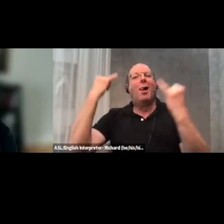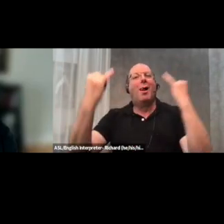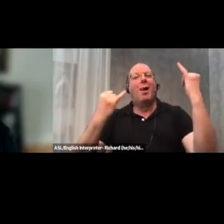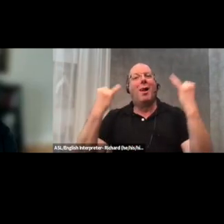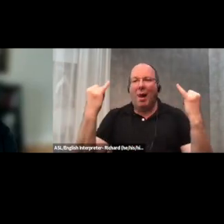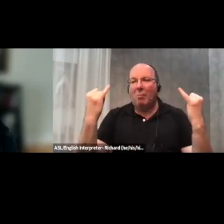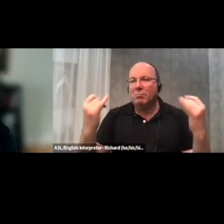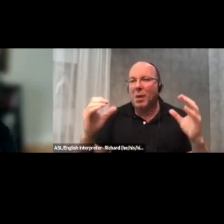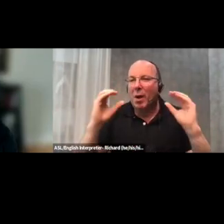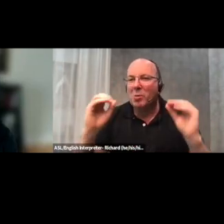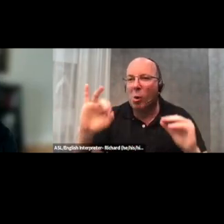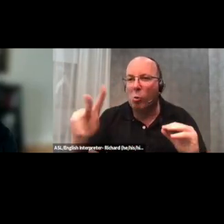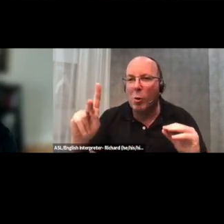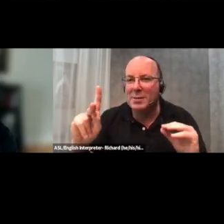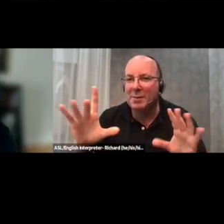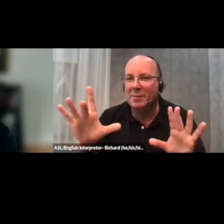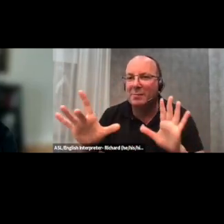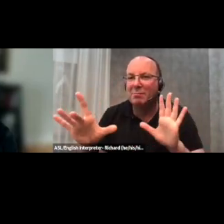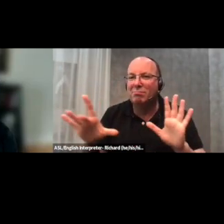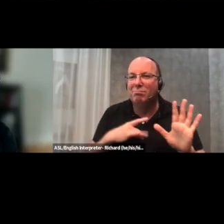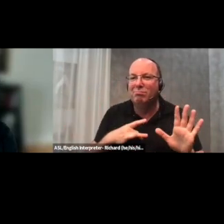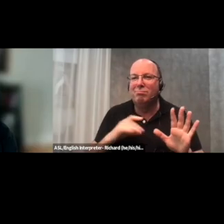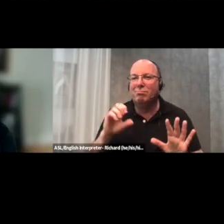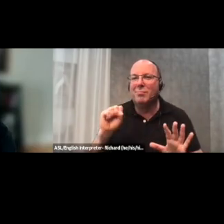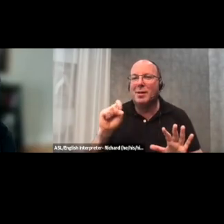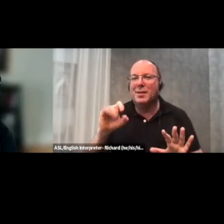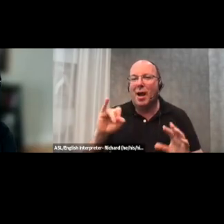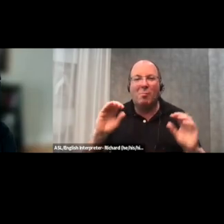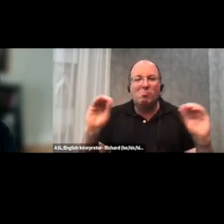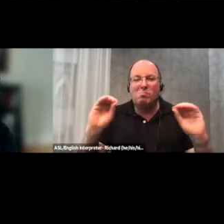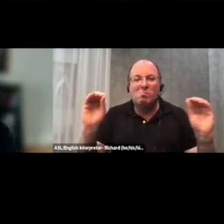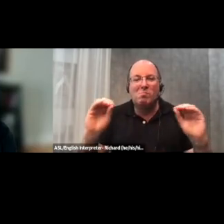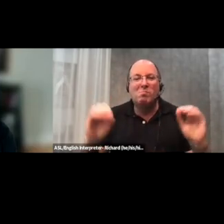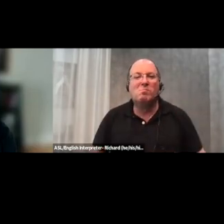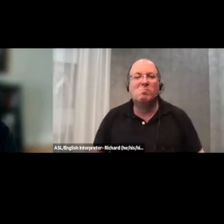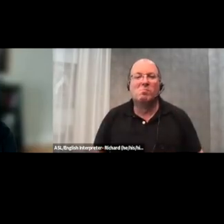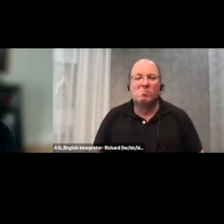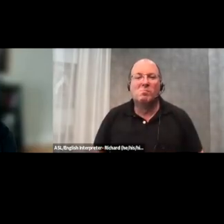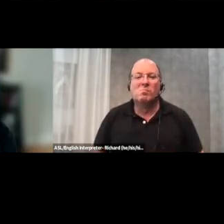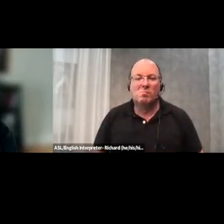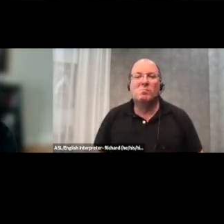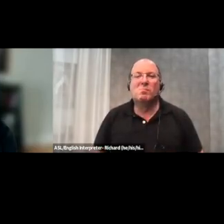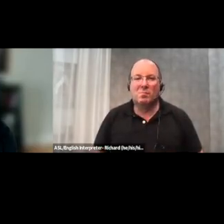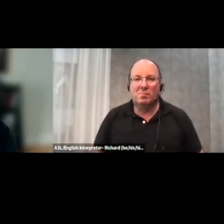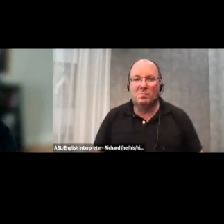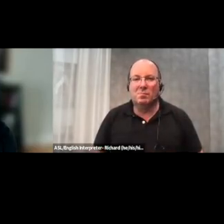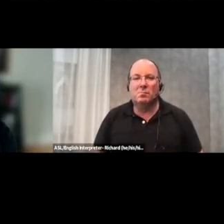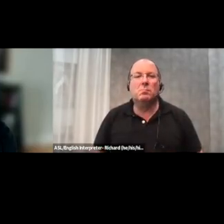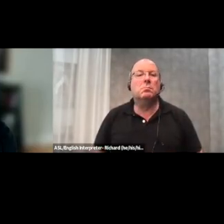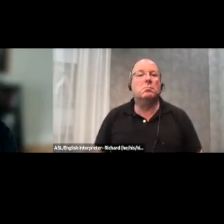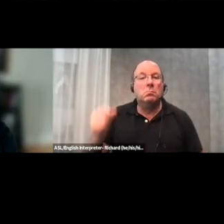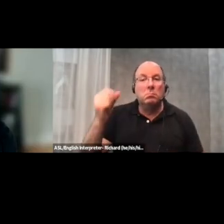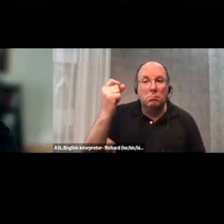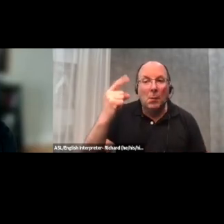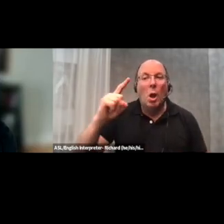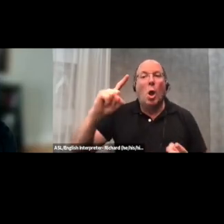So people have sex in all different ways, and some are higher risk than others, but low risk sexual activities are a